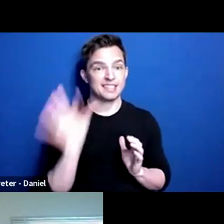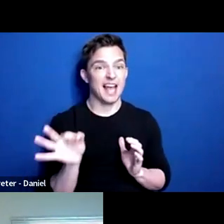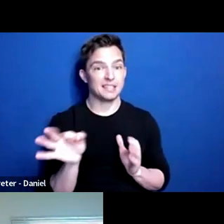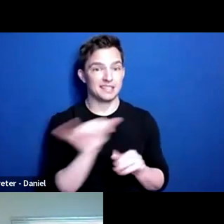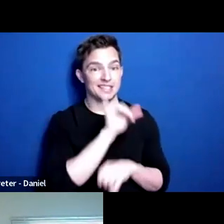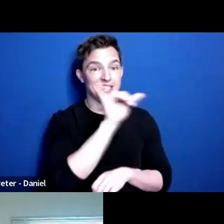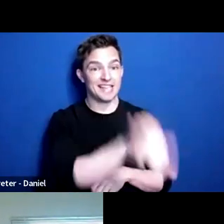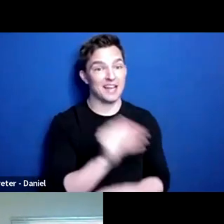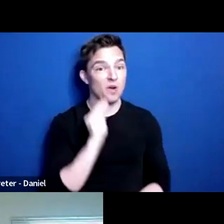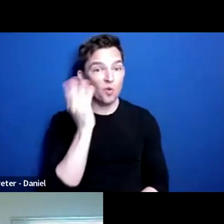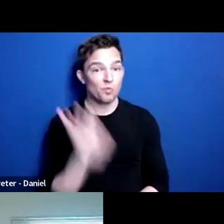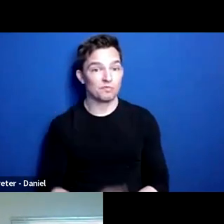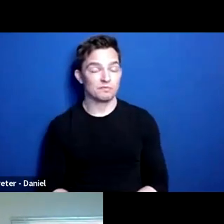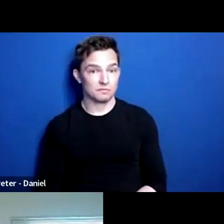home.